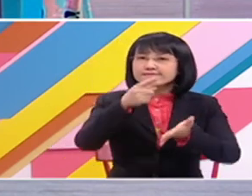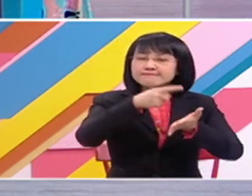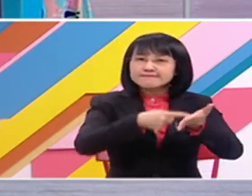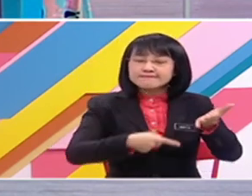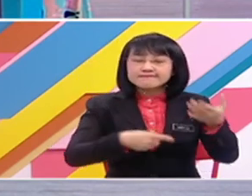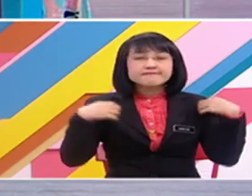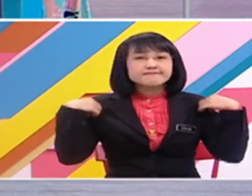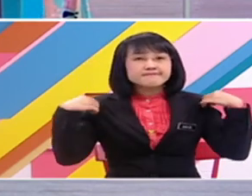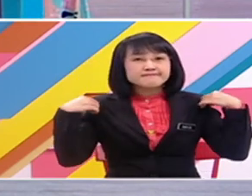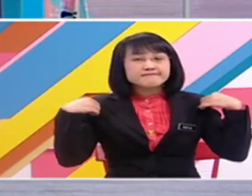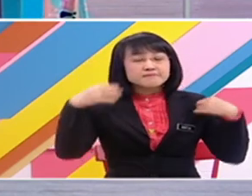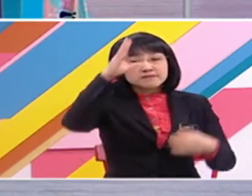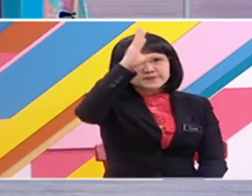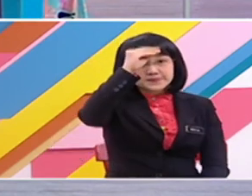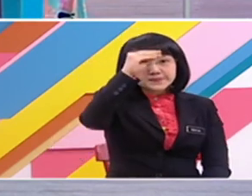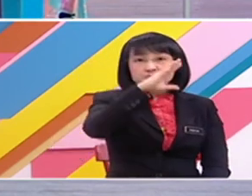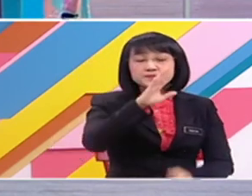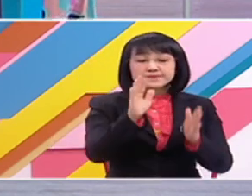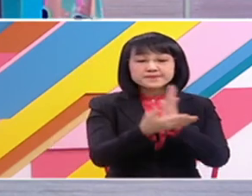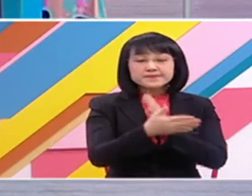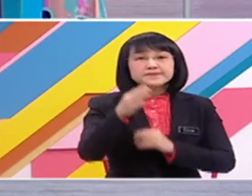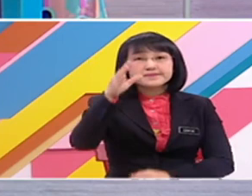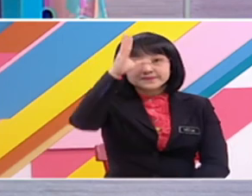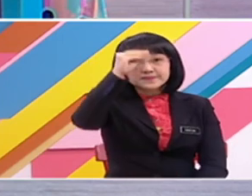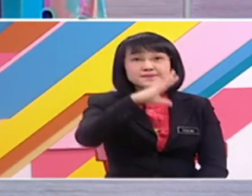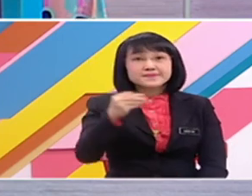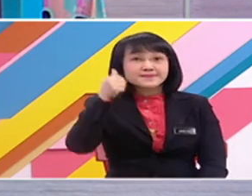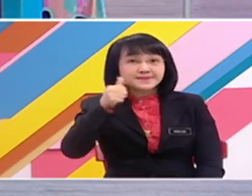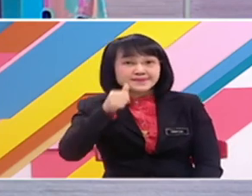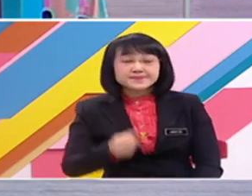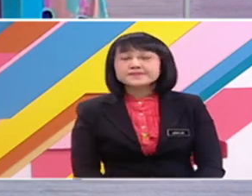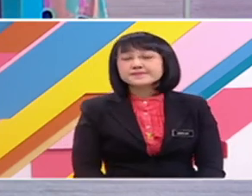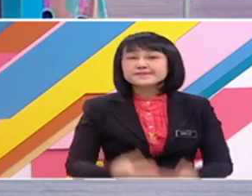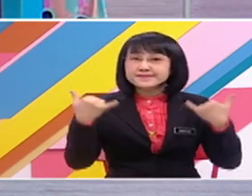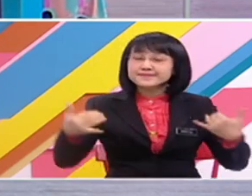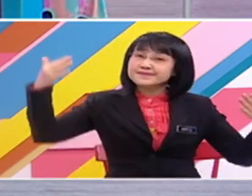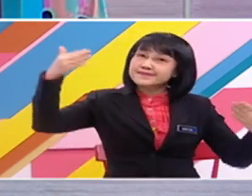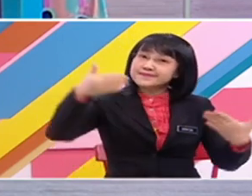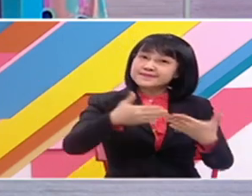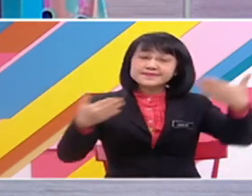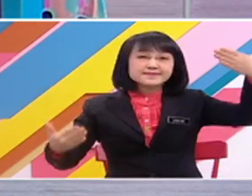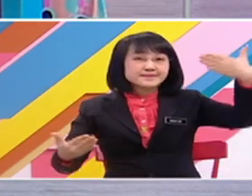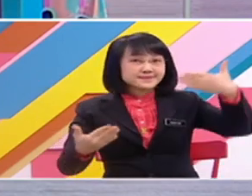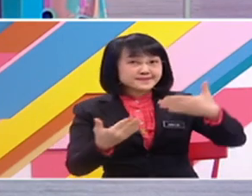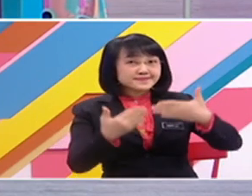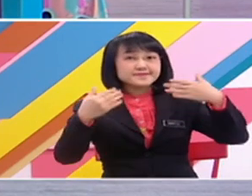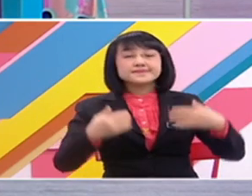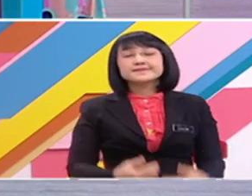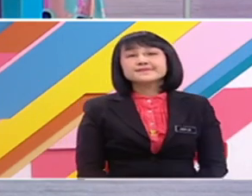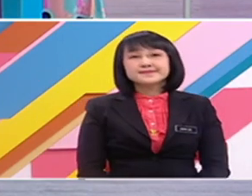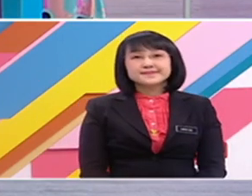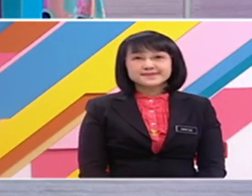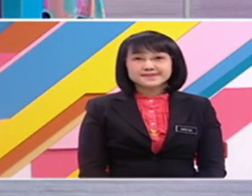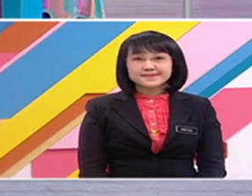girls would usually wear. And right now we're doing the fun part, which is matching the outfits together, right, teacher? Yeah.